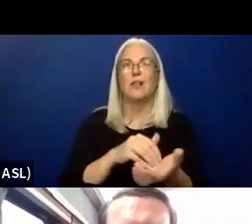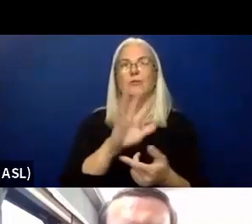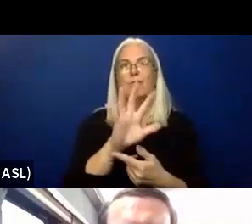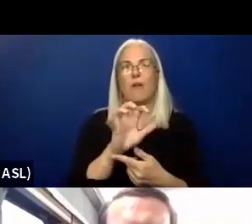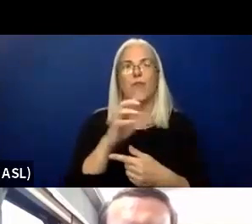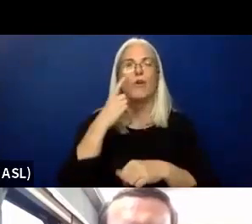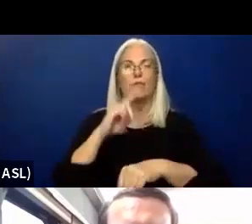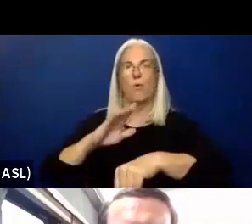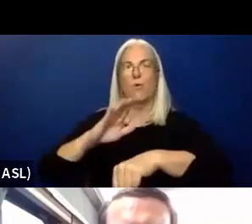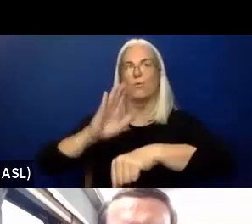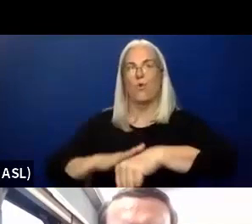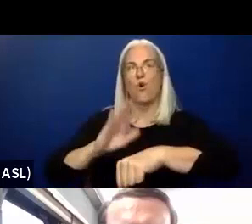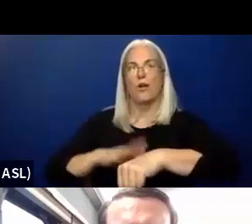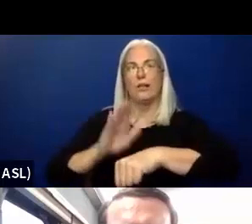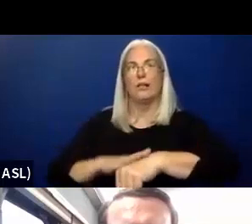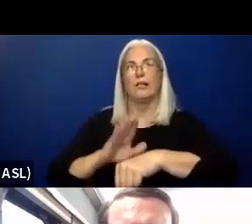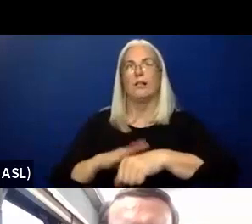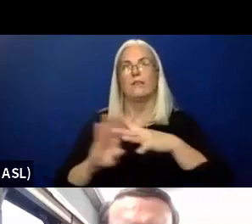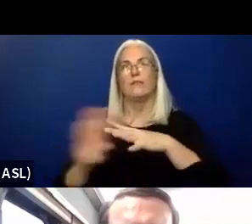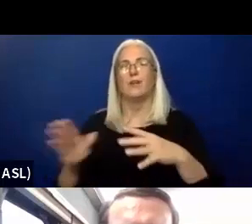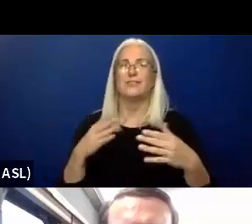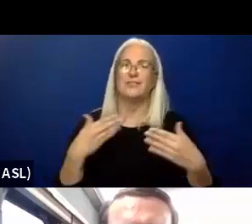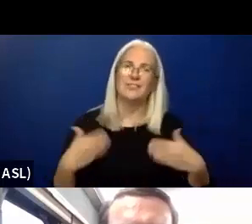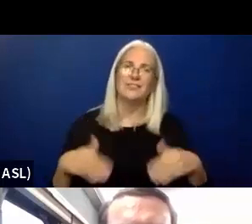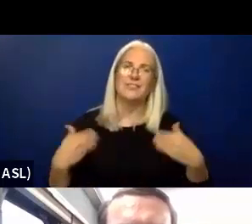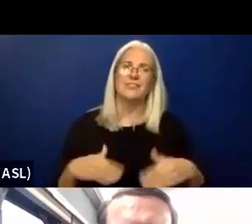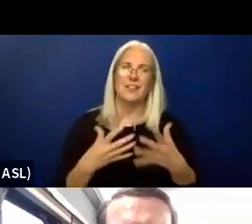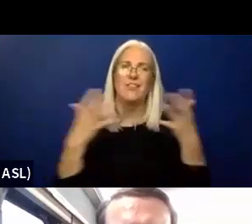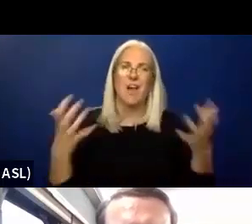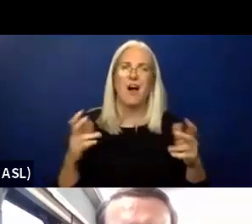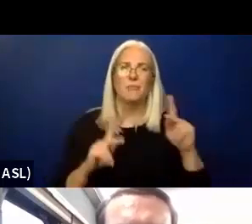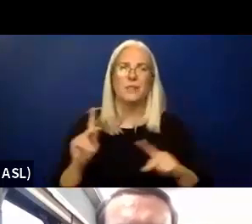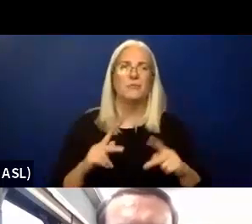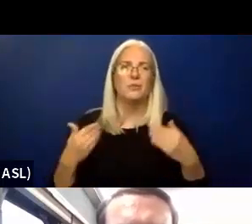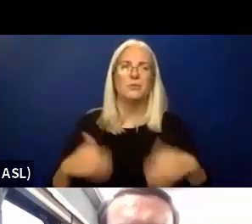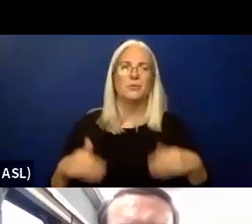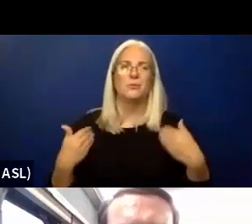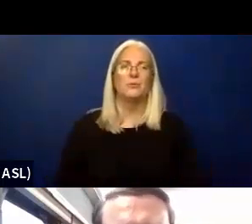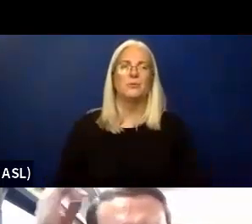still have a ways to go here. So our next question